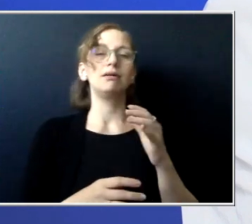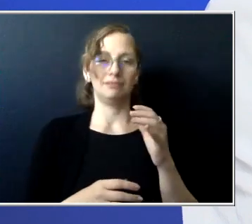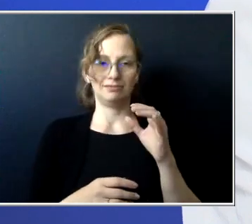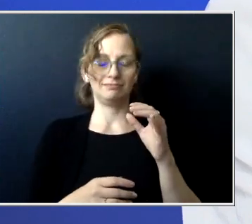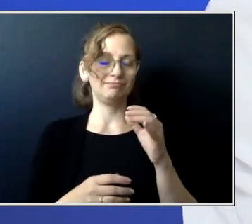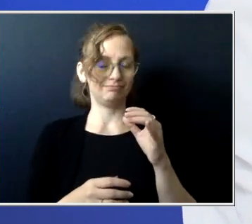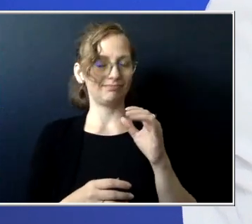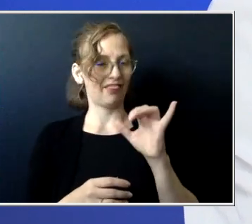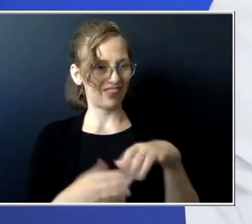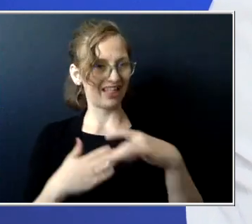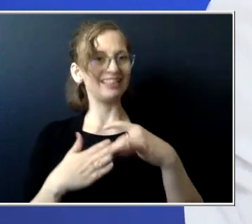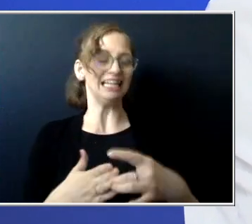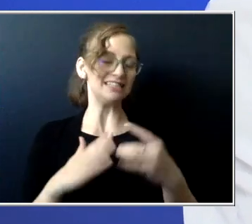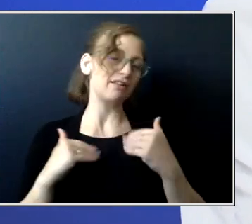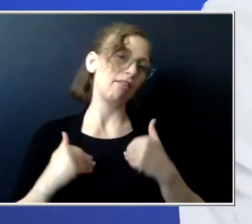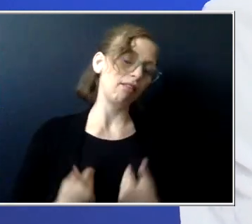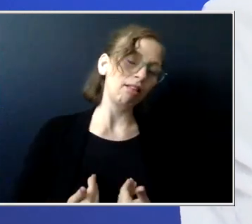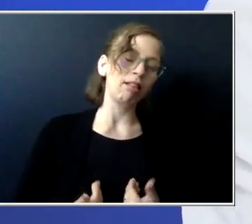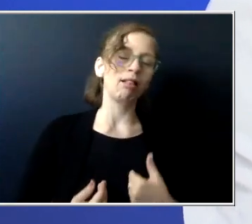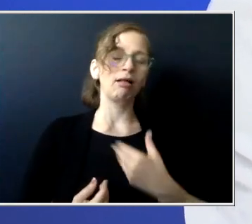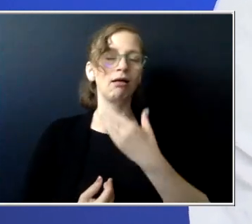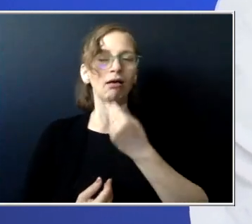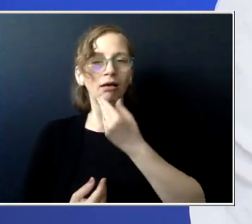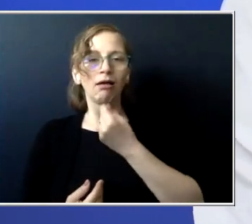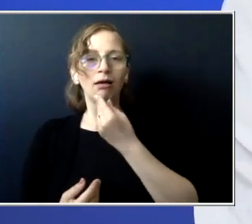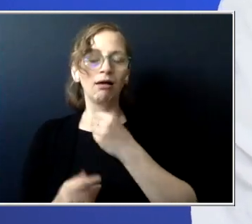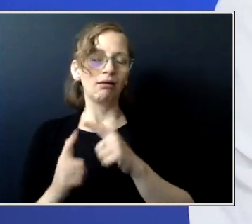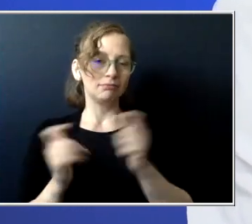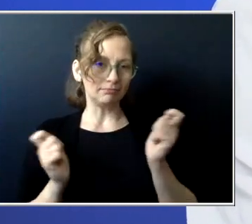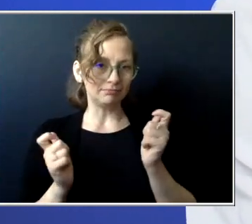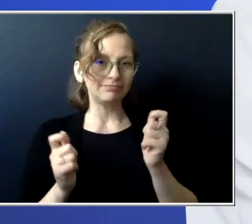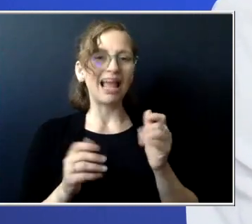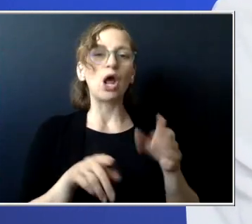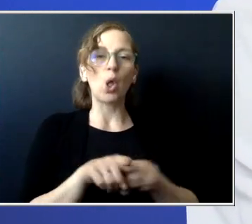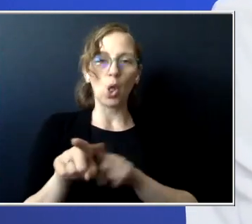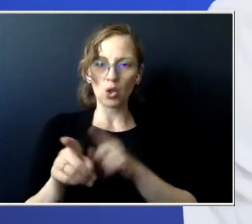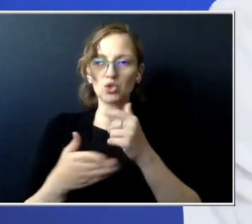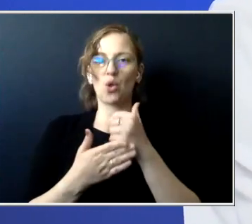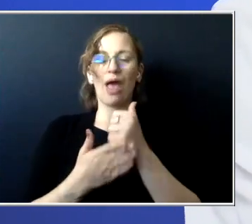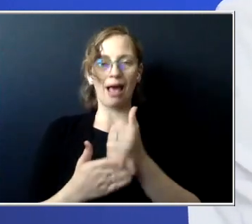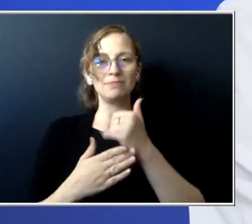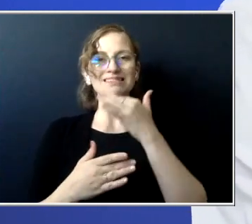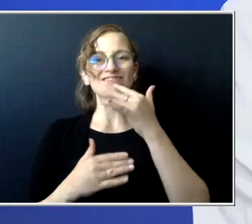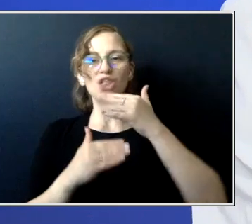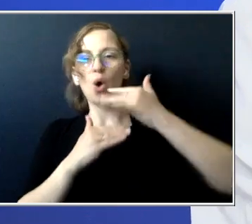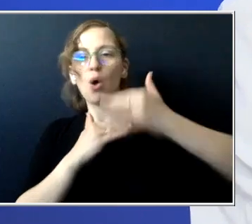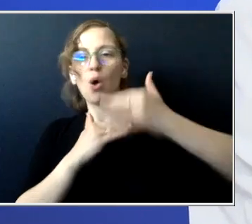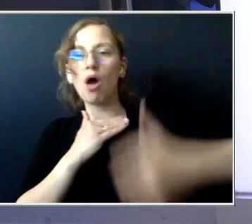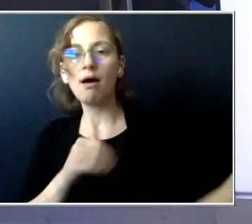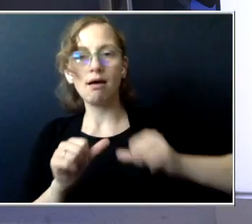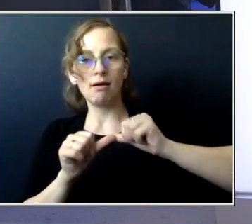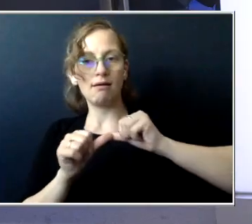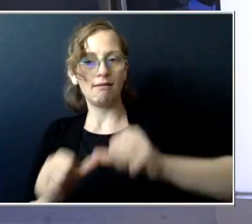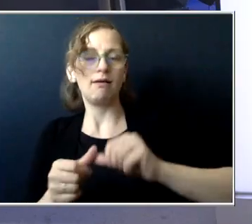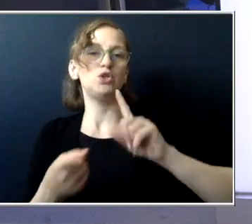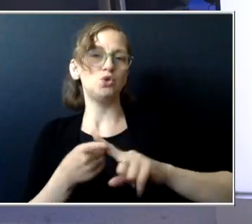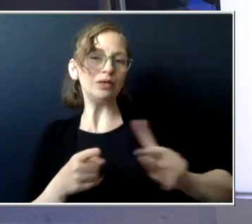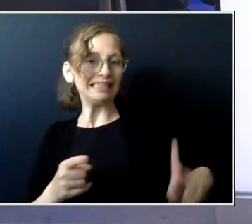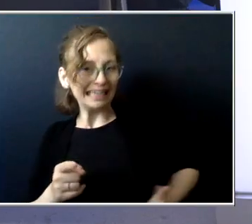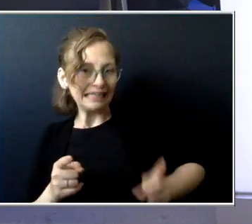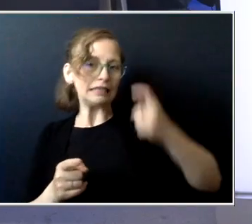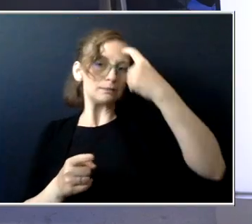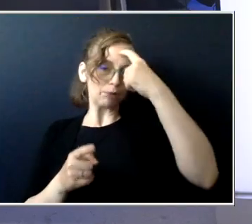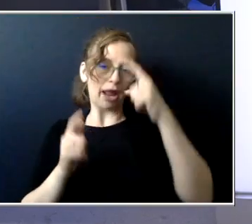lungs. And it also improves your forward flow to your kidneys, your brain, the rest of your body, so that you can be more functional. So